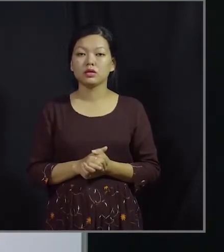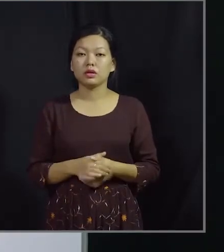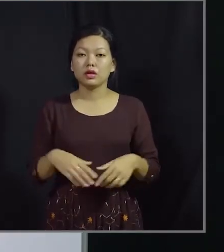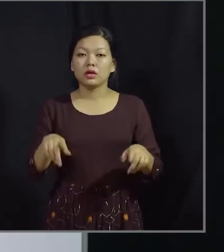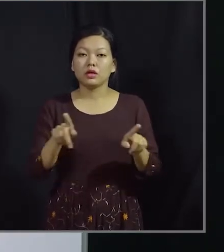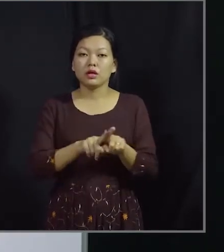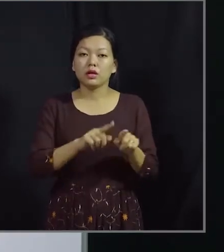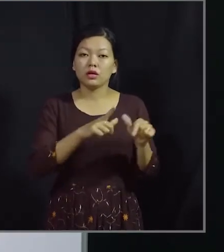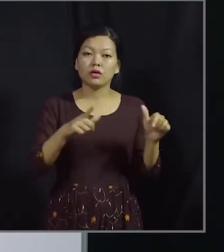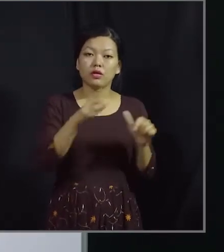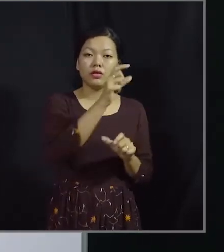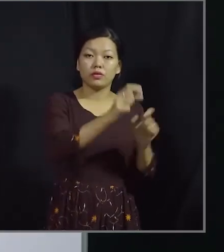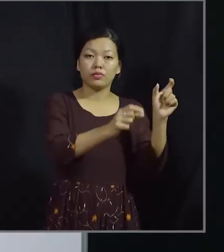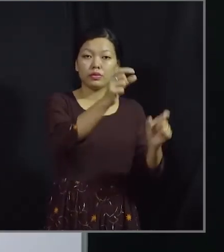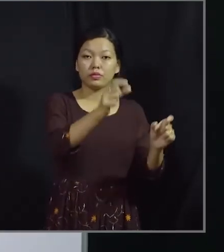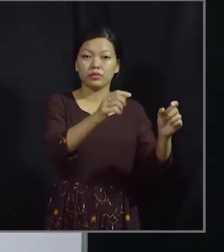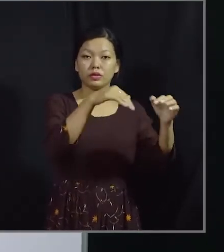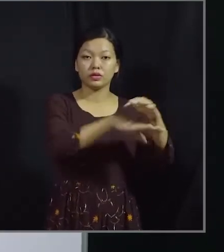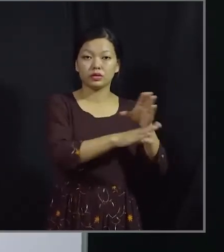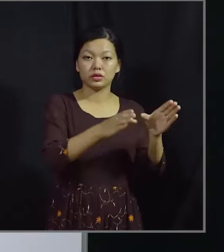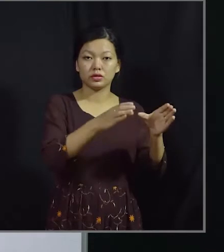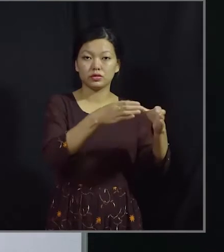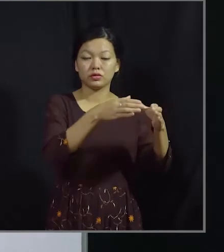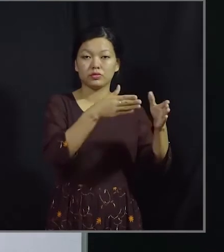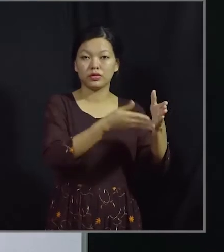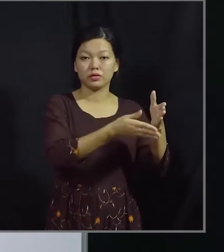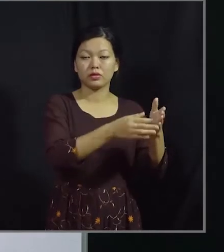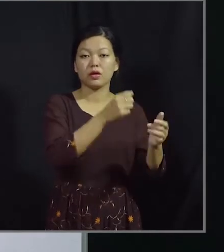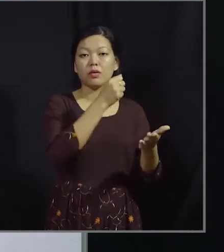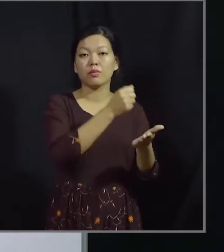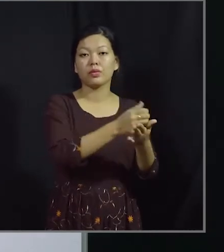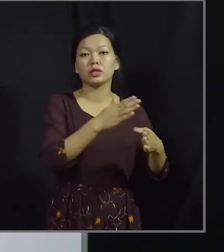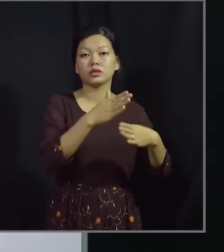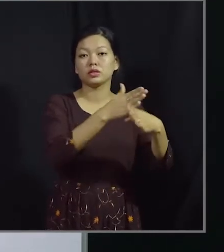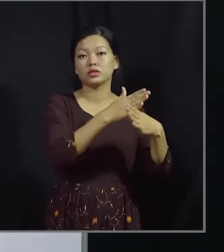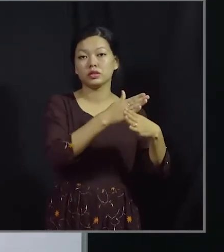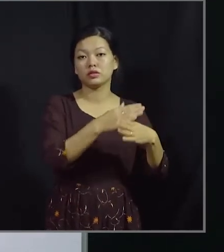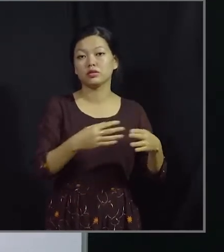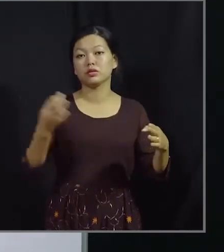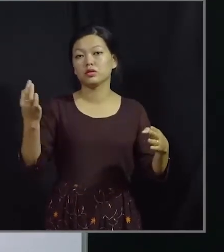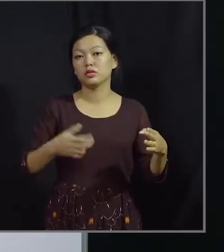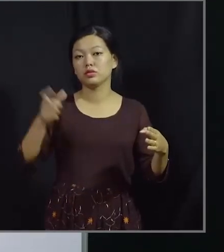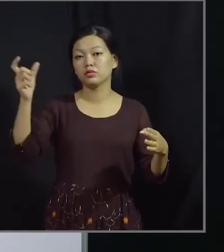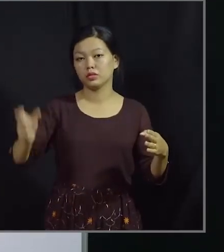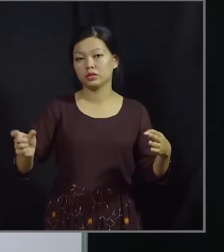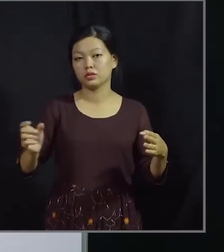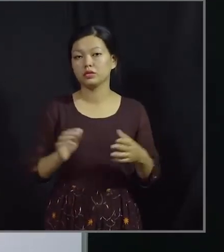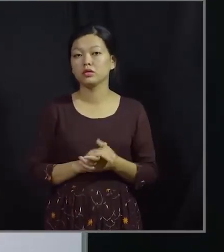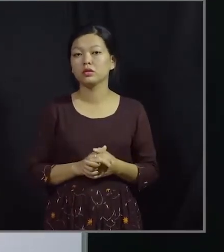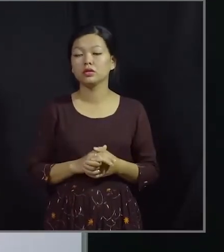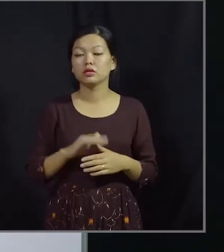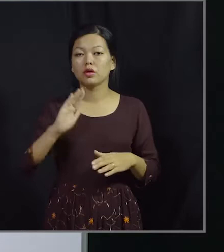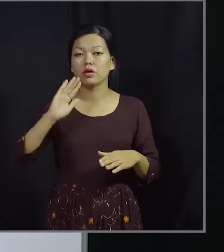of their shares to the incoming partner, that is the new partner. So with the admission of the new